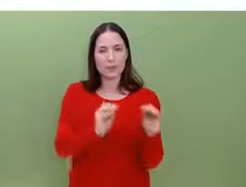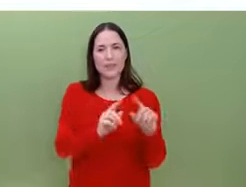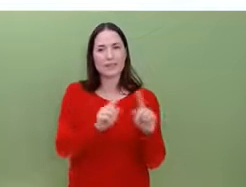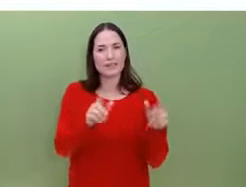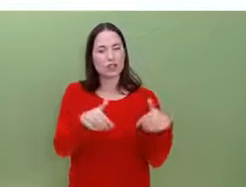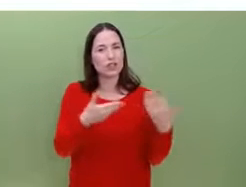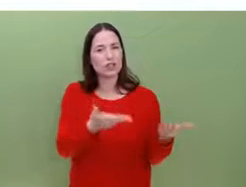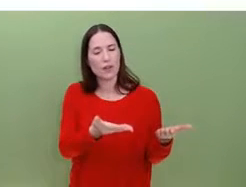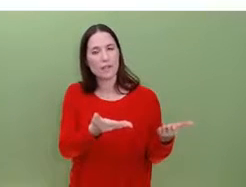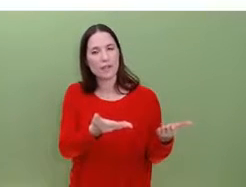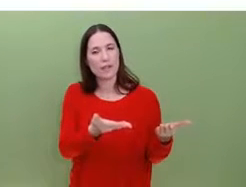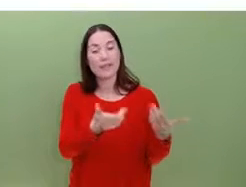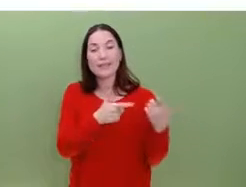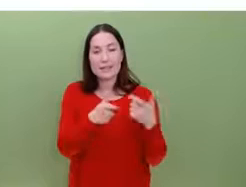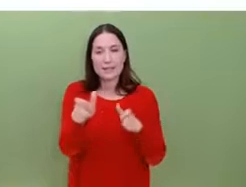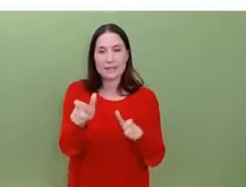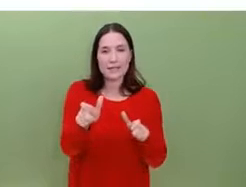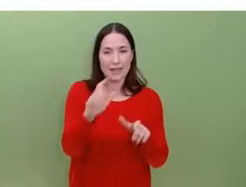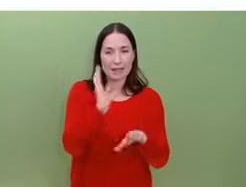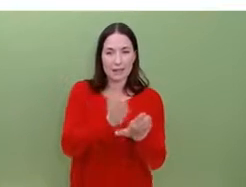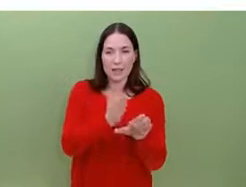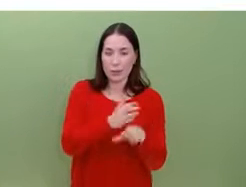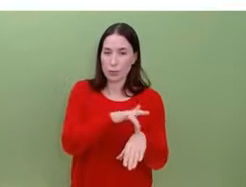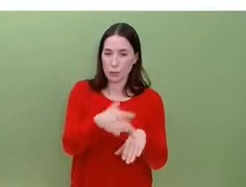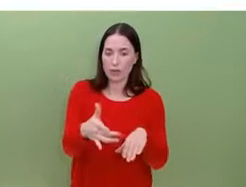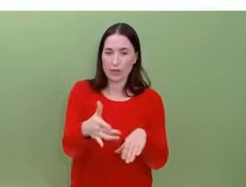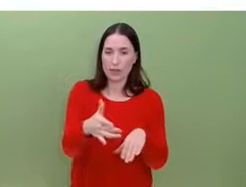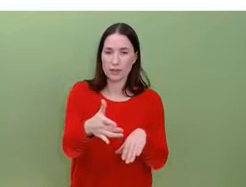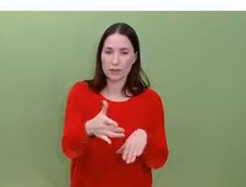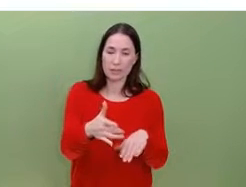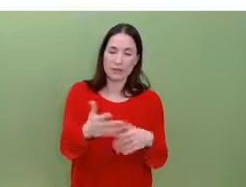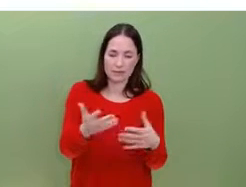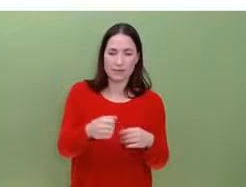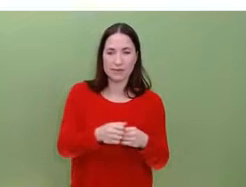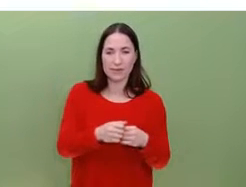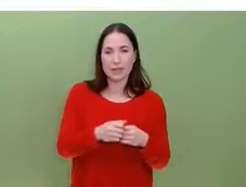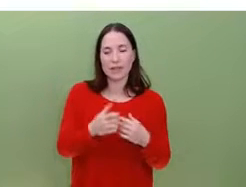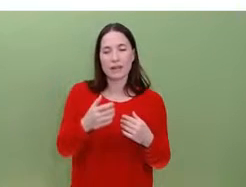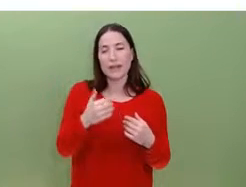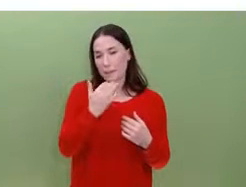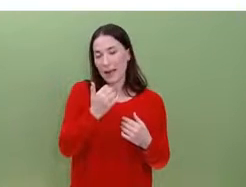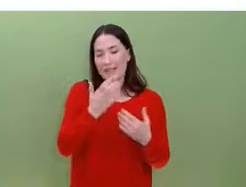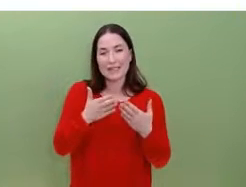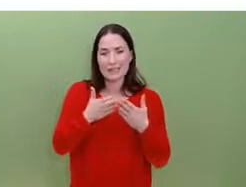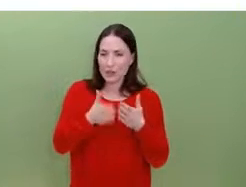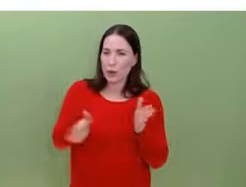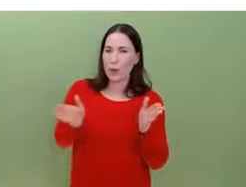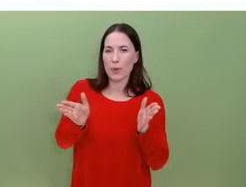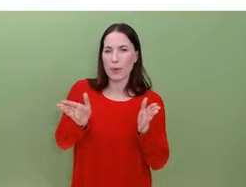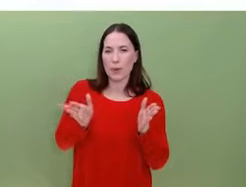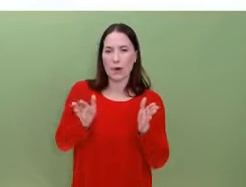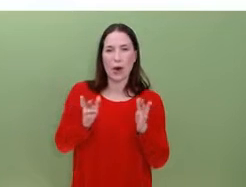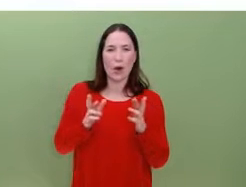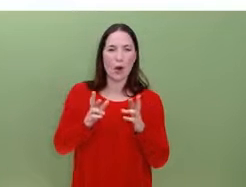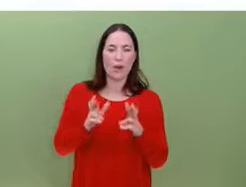and staying within psychological professions as well. So there's a lot of scope there. And they're not always moving, hopefully,